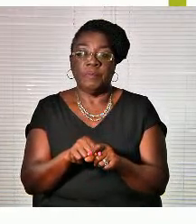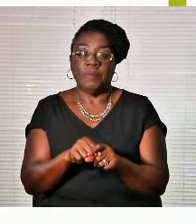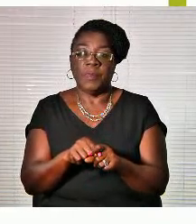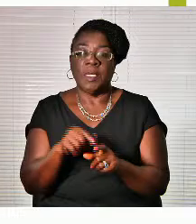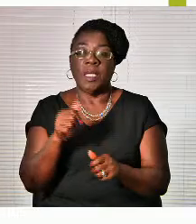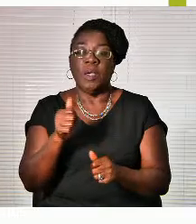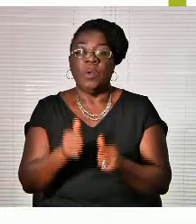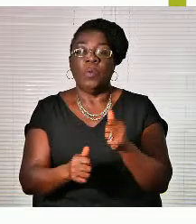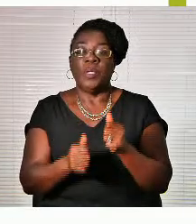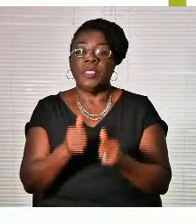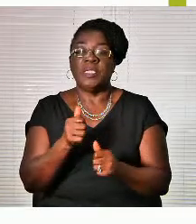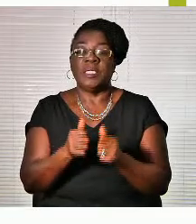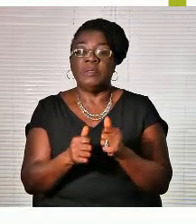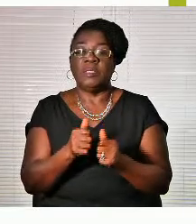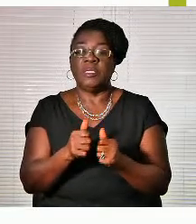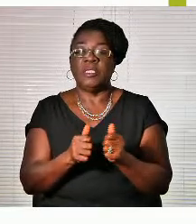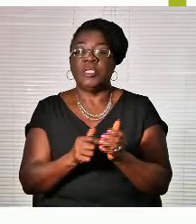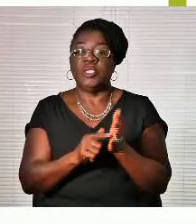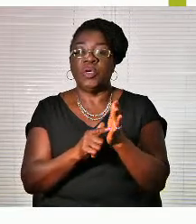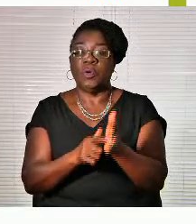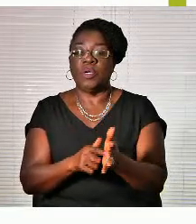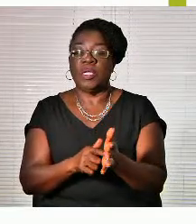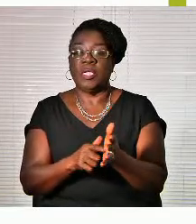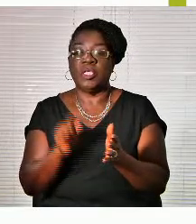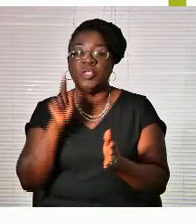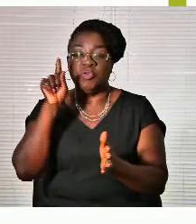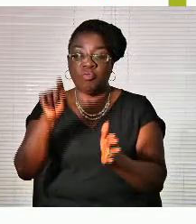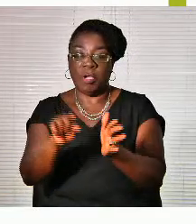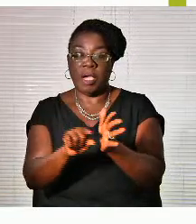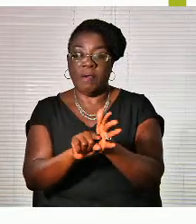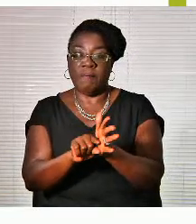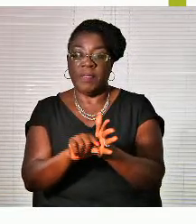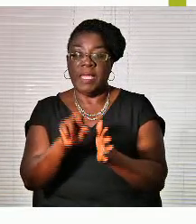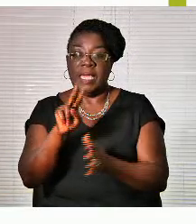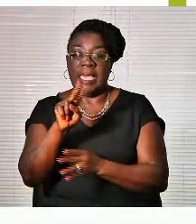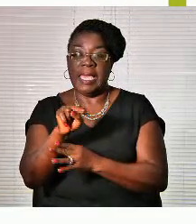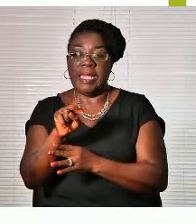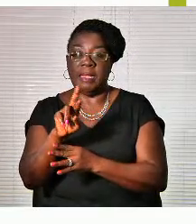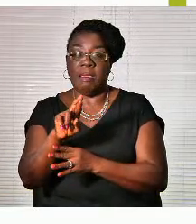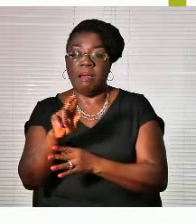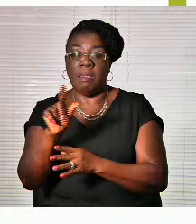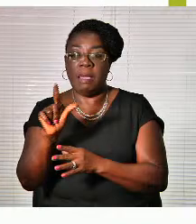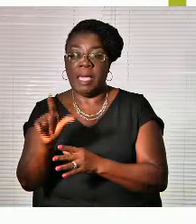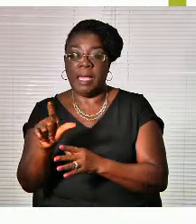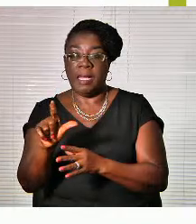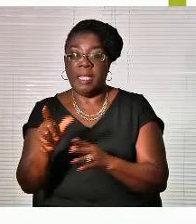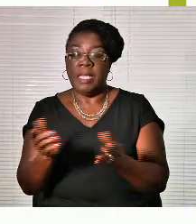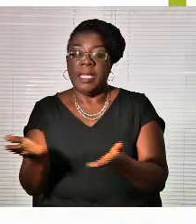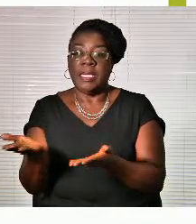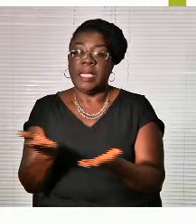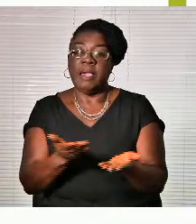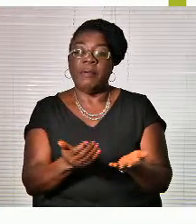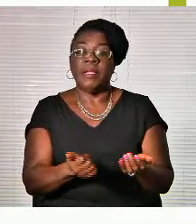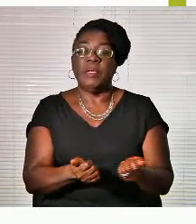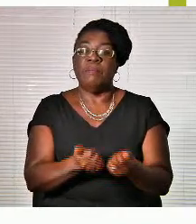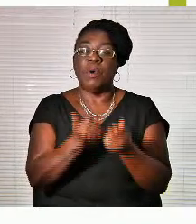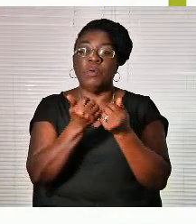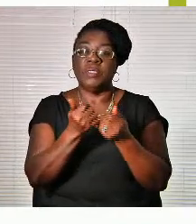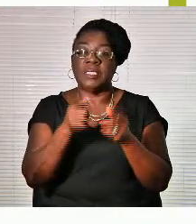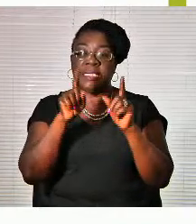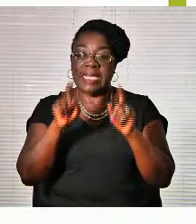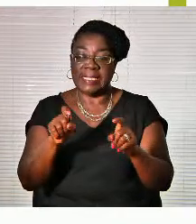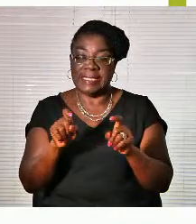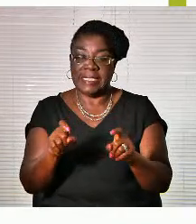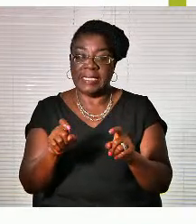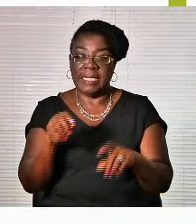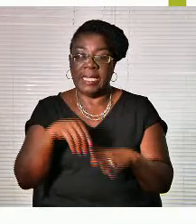which is designated on this graph as our NRL, carried the full weight of our COVID-19 testing in